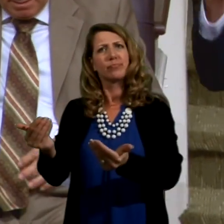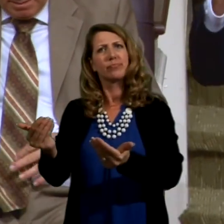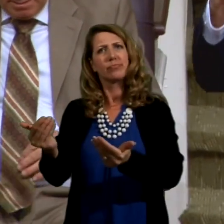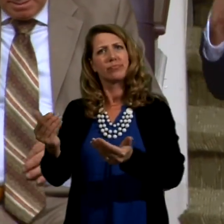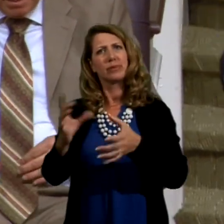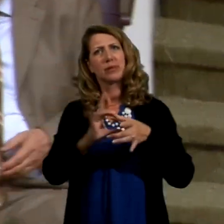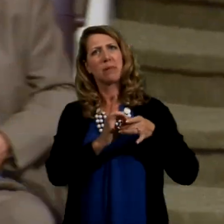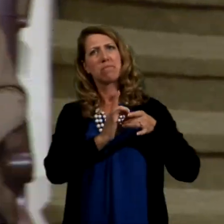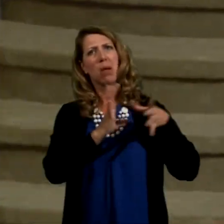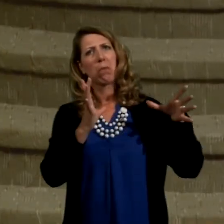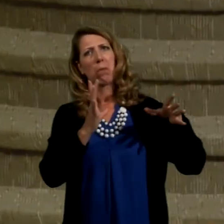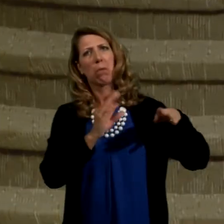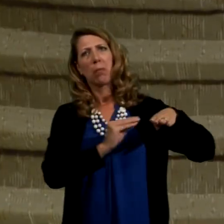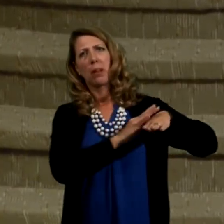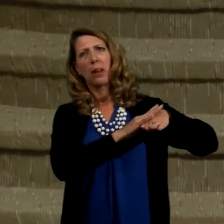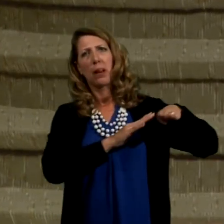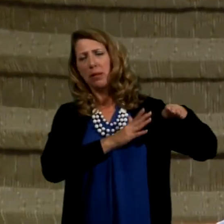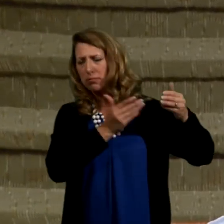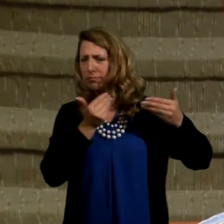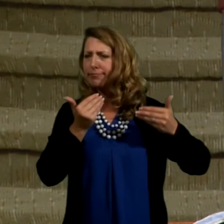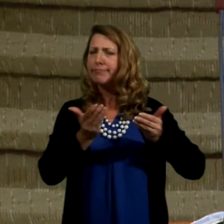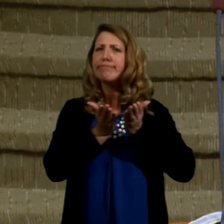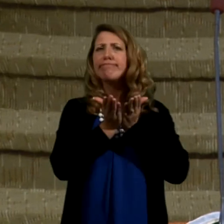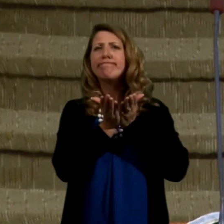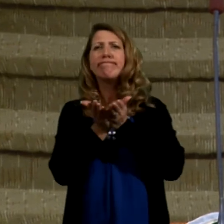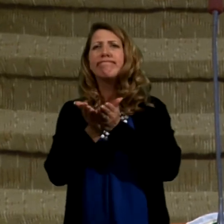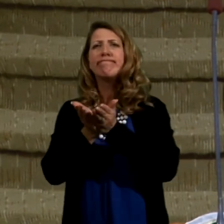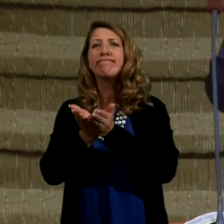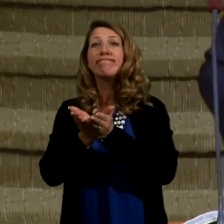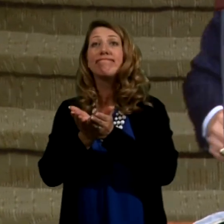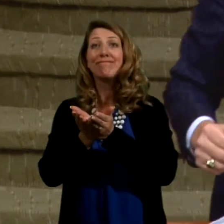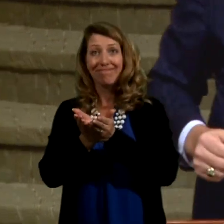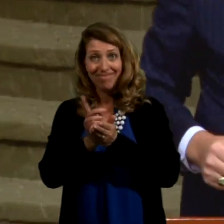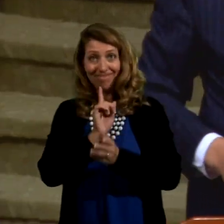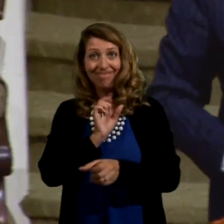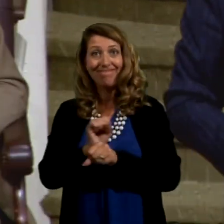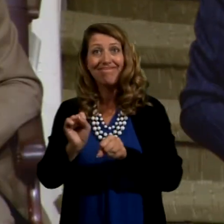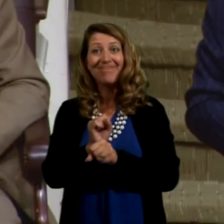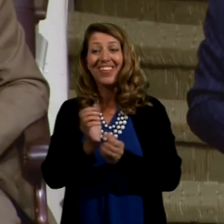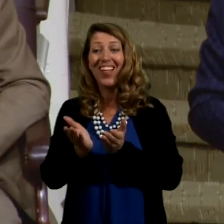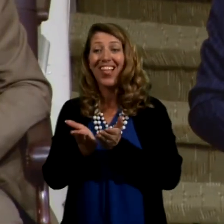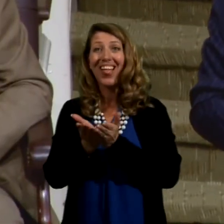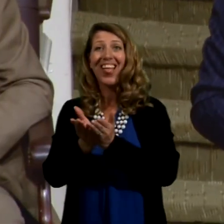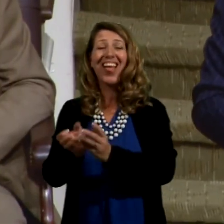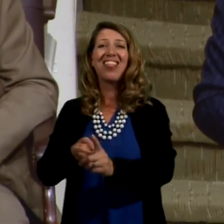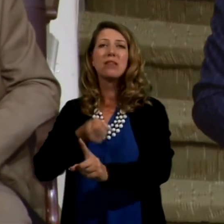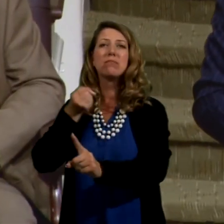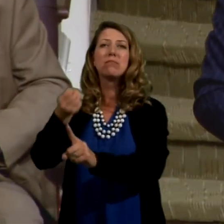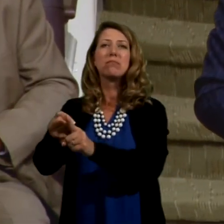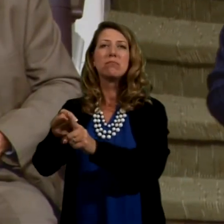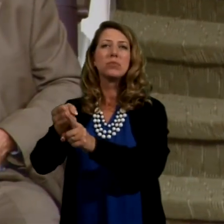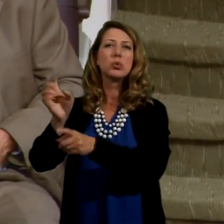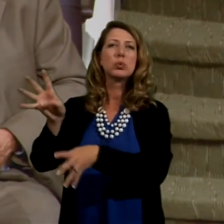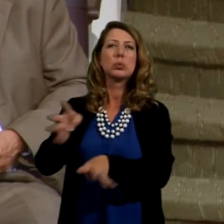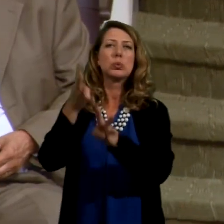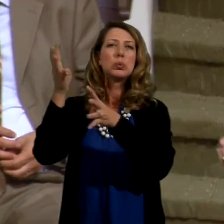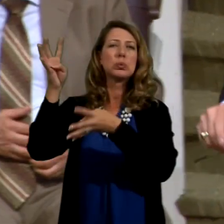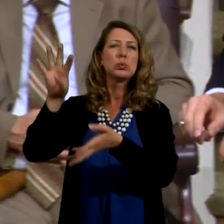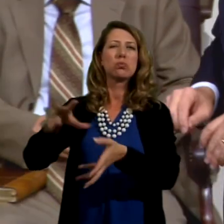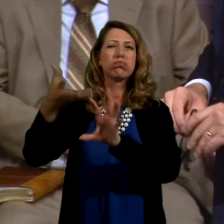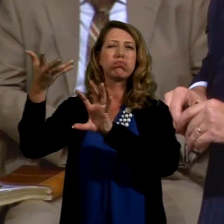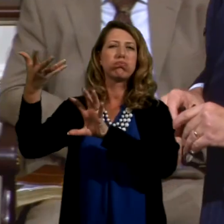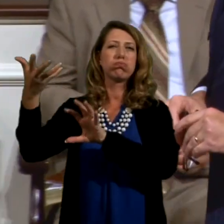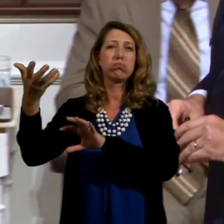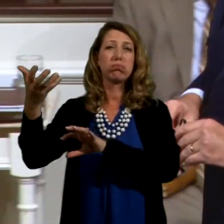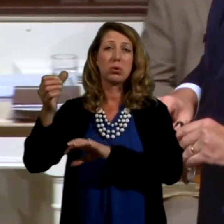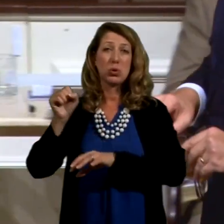unhook from the port and let's go from the dock and let's make our way. And they did, and they ran right into a storm. I don't know about you, but I want to